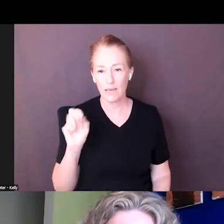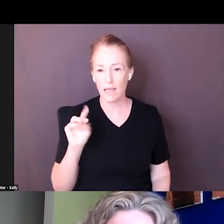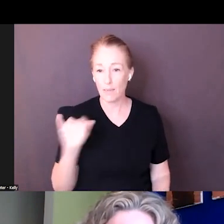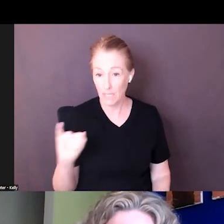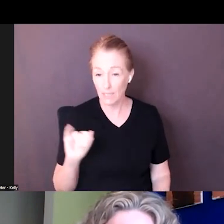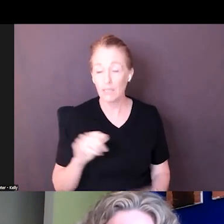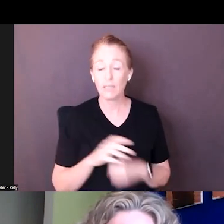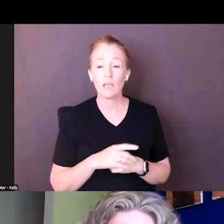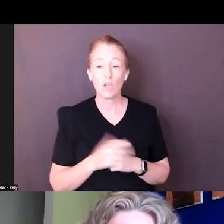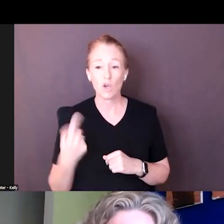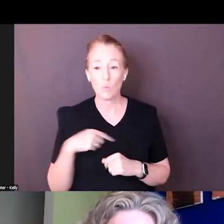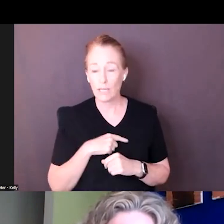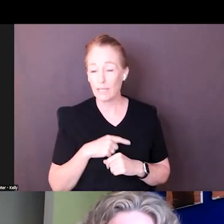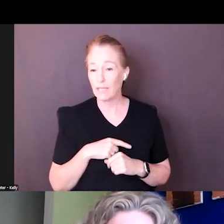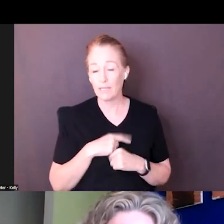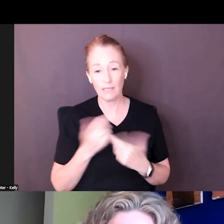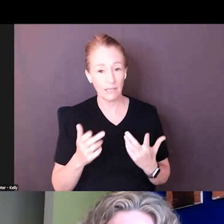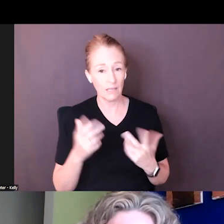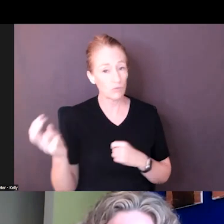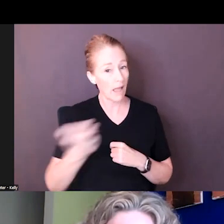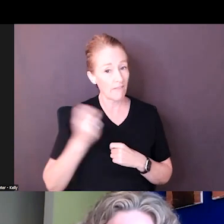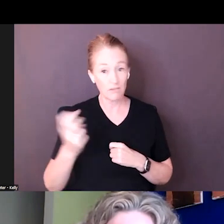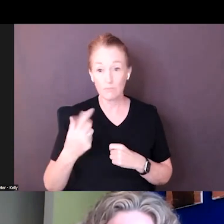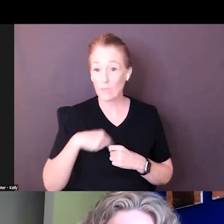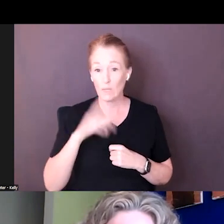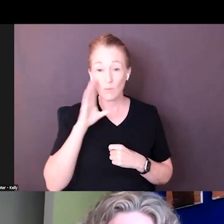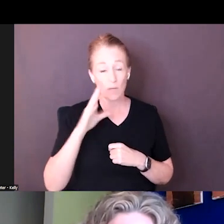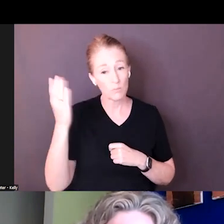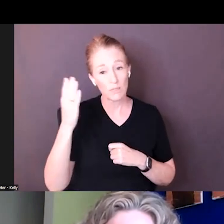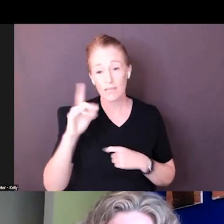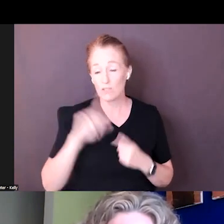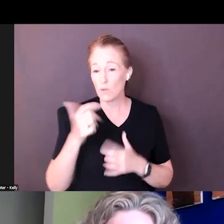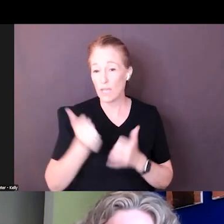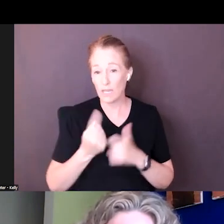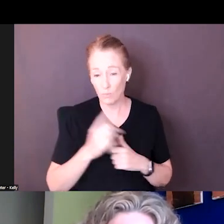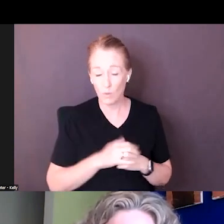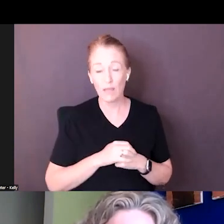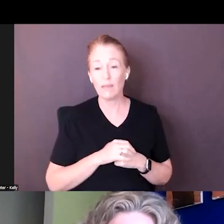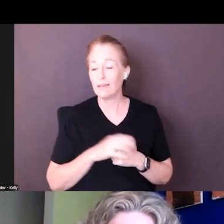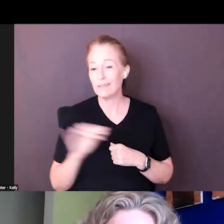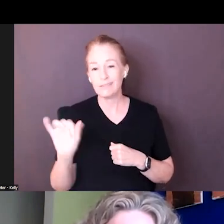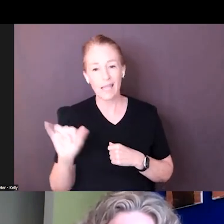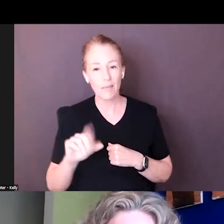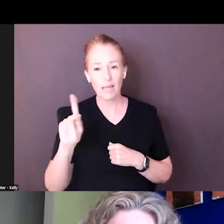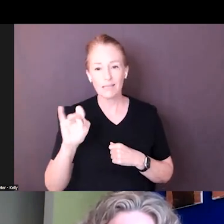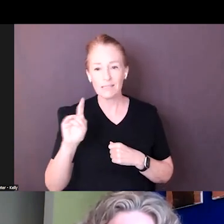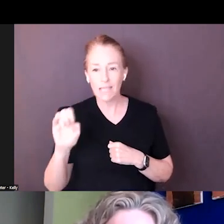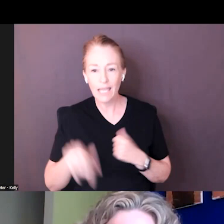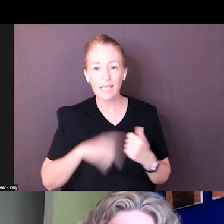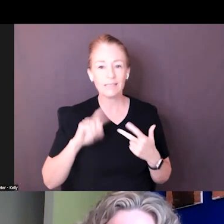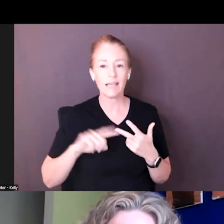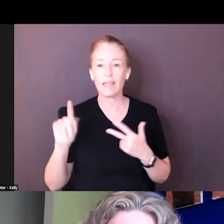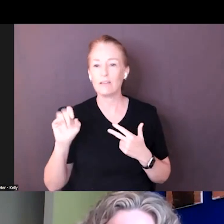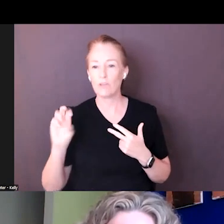and we will present anywhere. And I'm happy to talk about this issue, as is Kate and Tom, and just let us know. And I'll again put my email